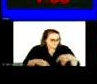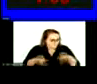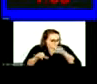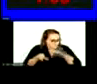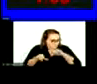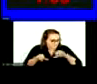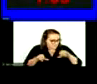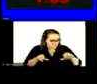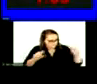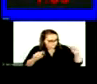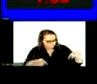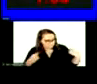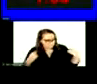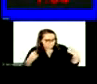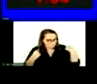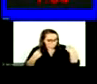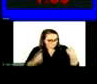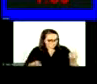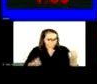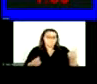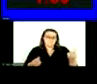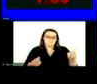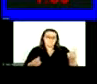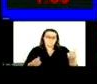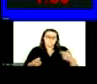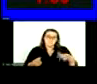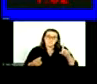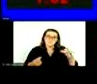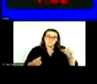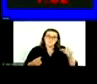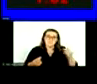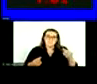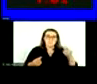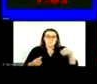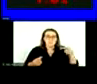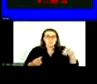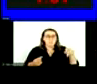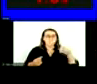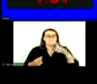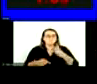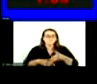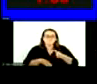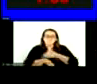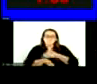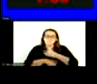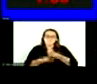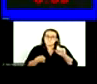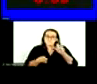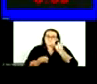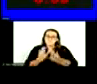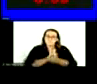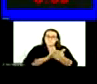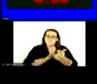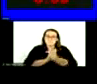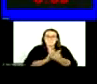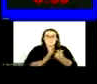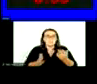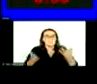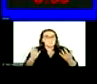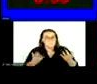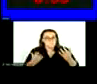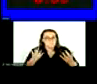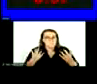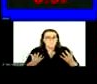far, that DDOT will look at these and find that safety is enhanced by not allowing it, we may wind up, in